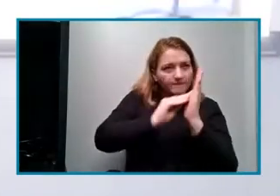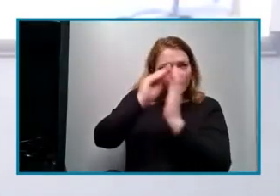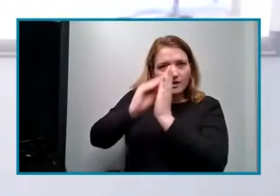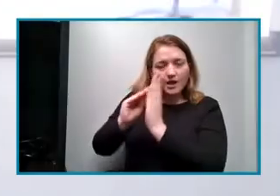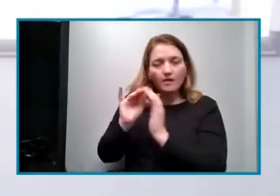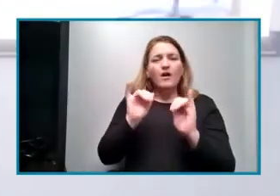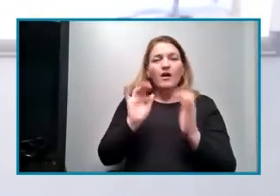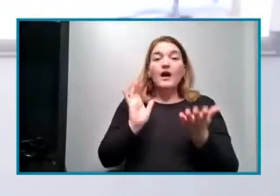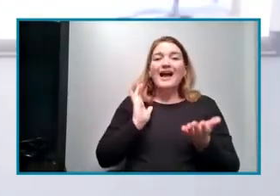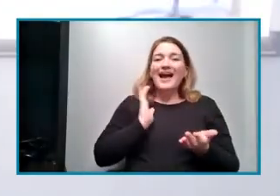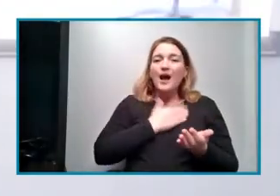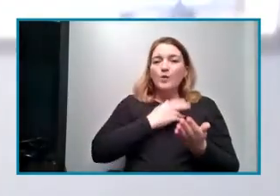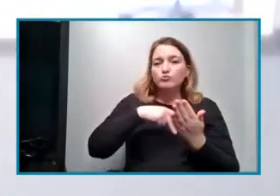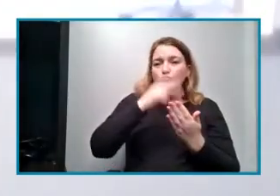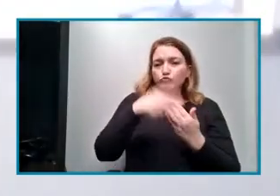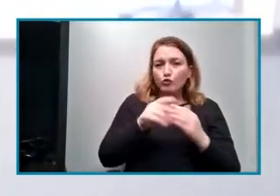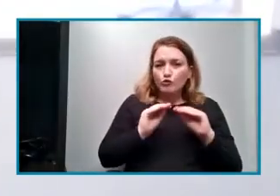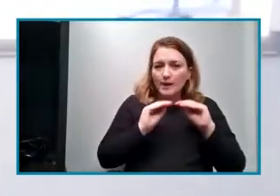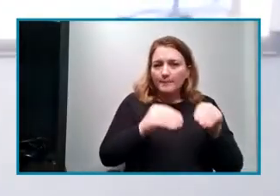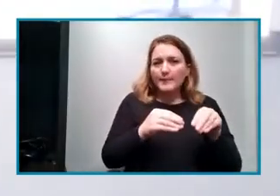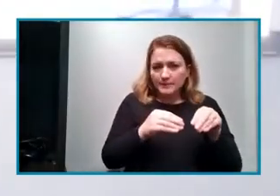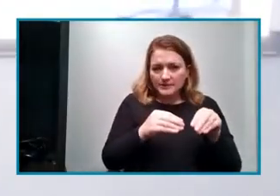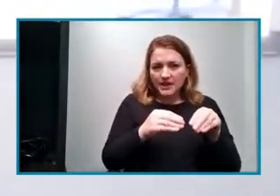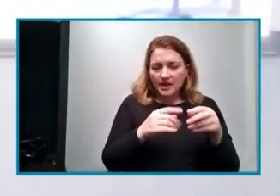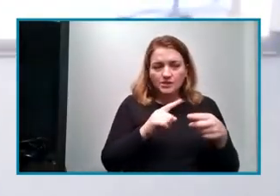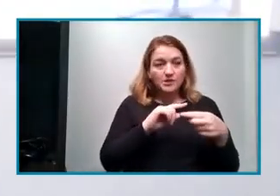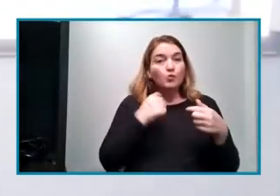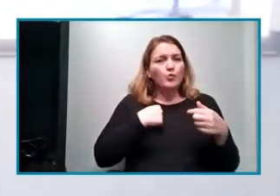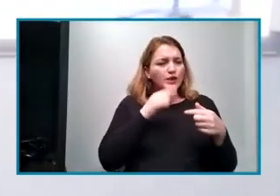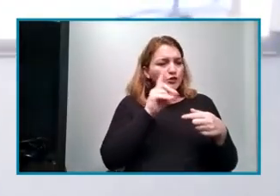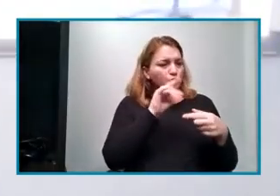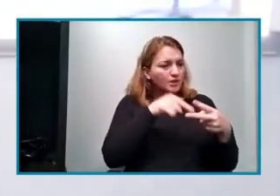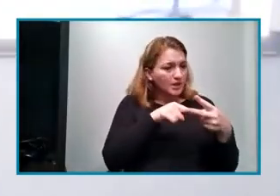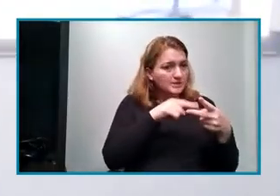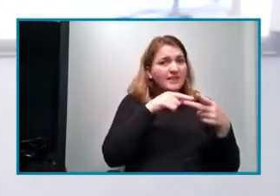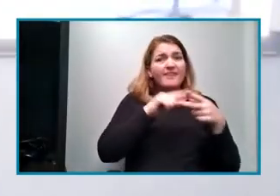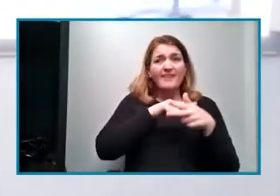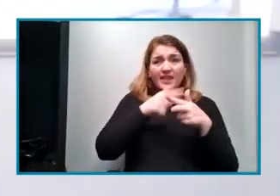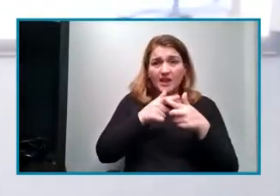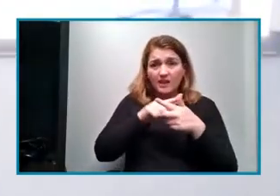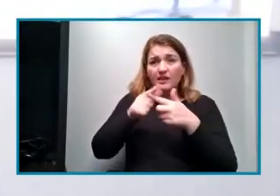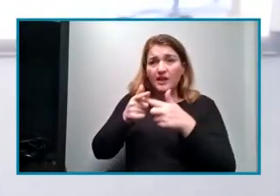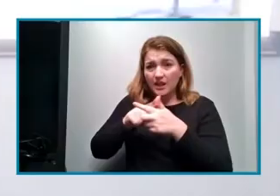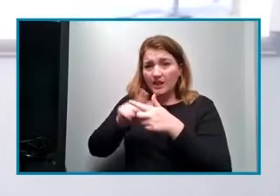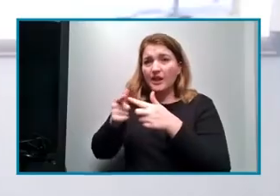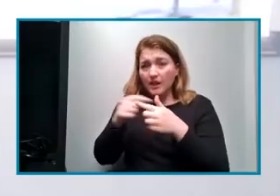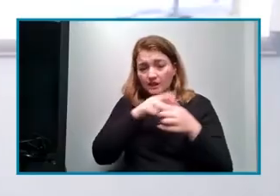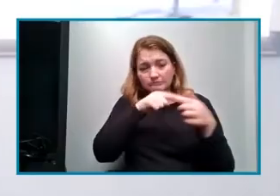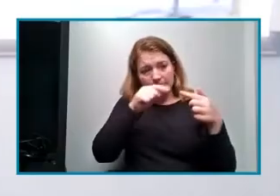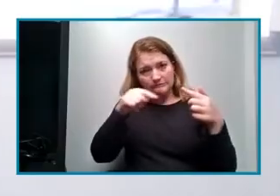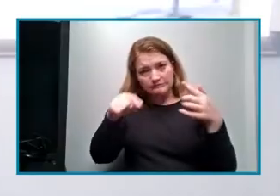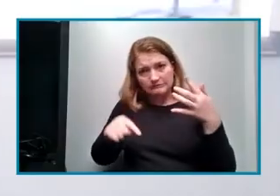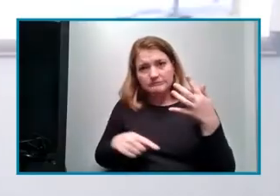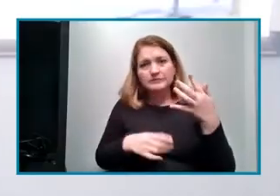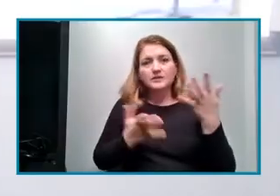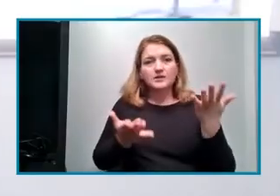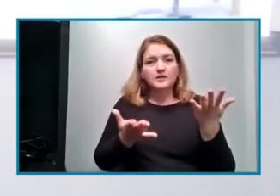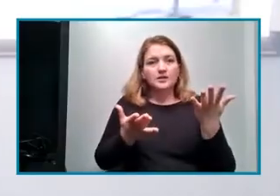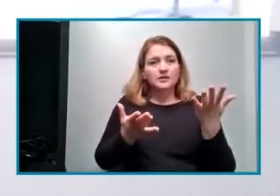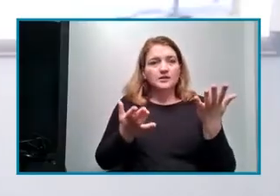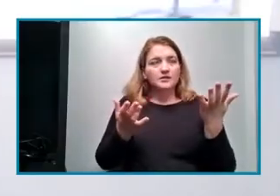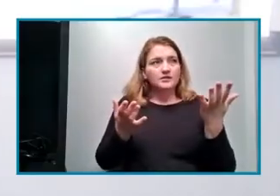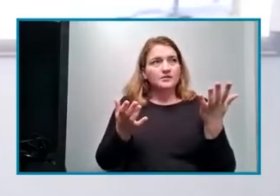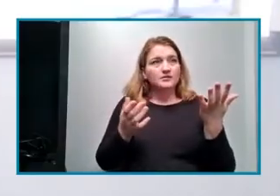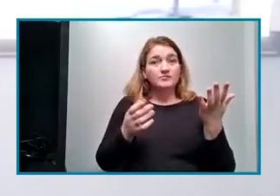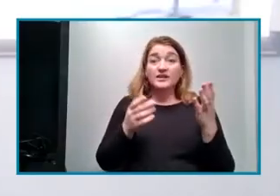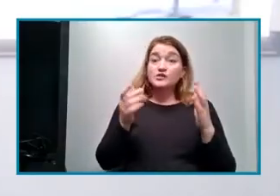programmatic implementation from being like, we do this and then we do this and then we do this, to kind of much more, much more like good storytelling.